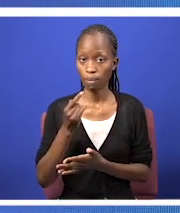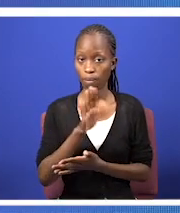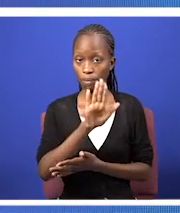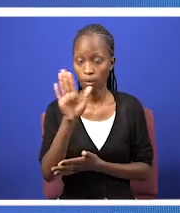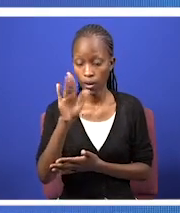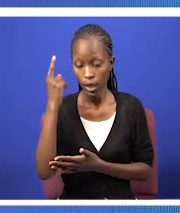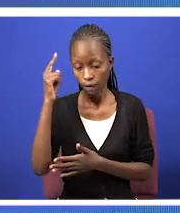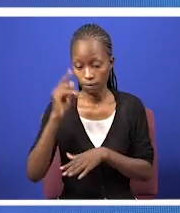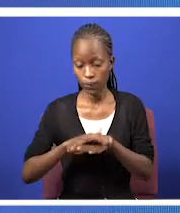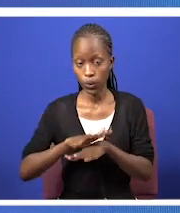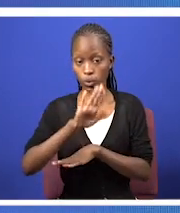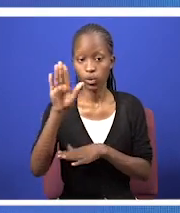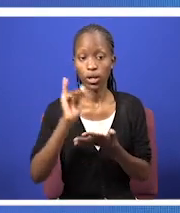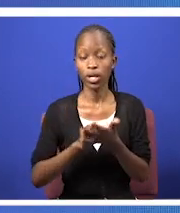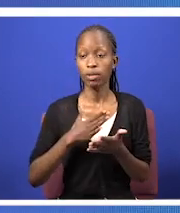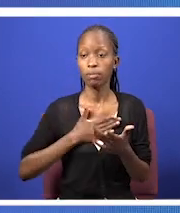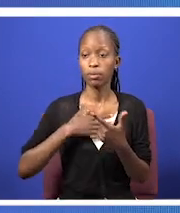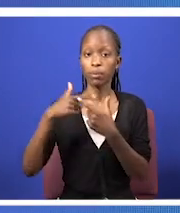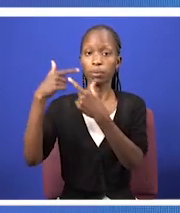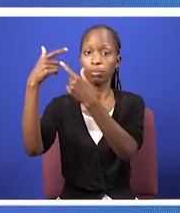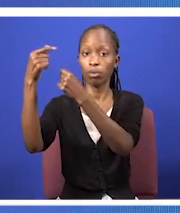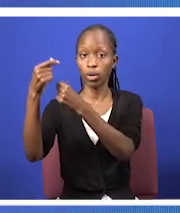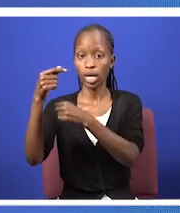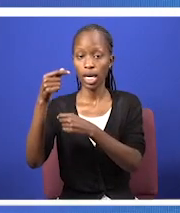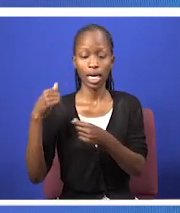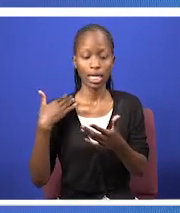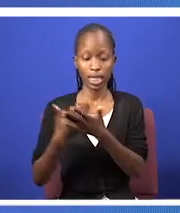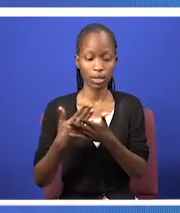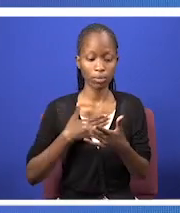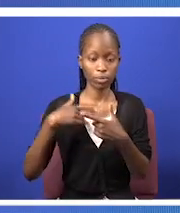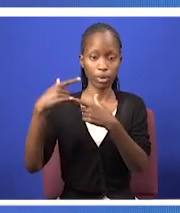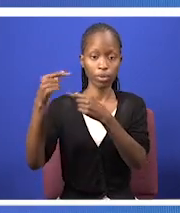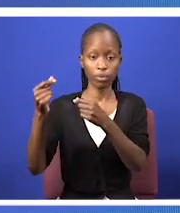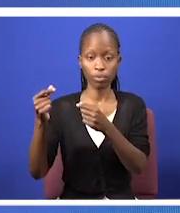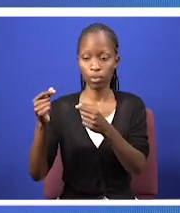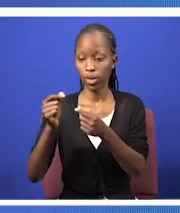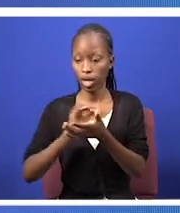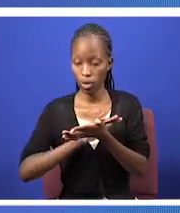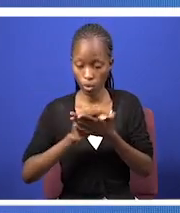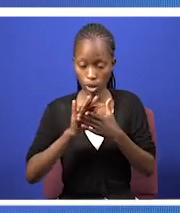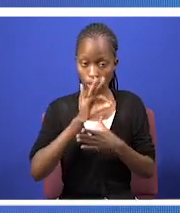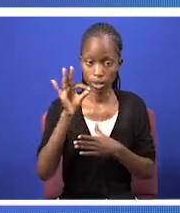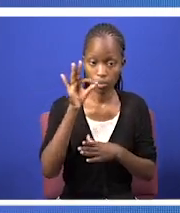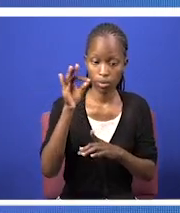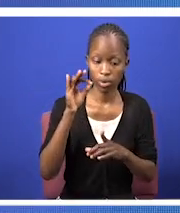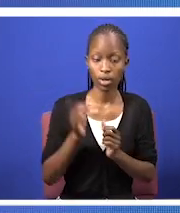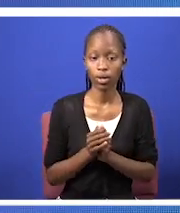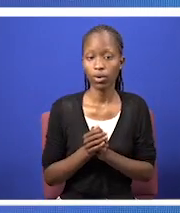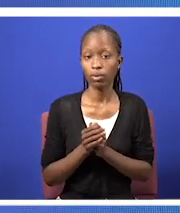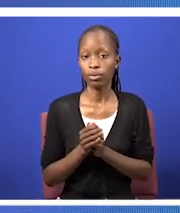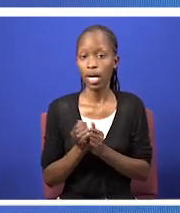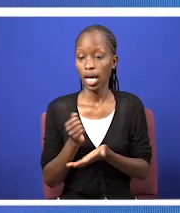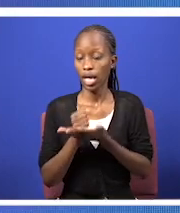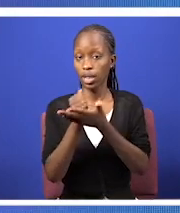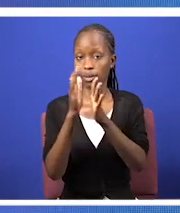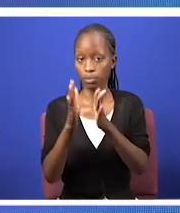tell you, it is for your good that I'm going away. Unless I go away, the advocate or comforter,